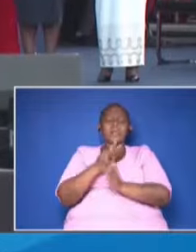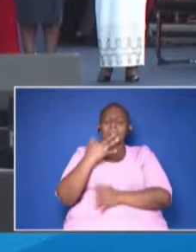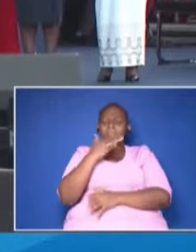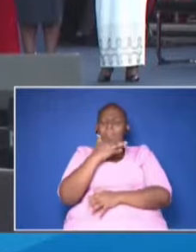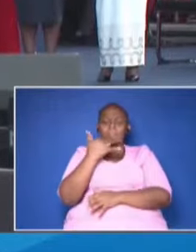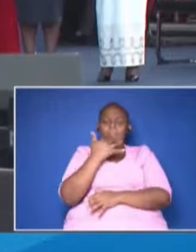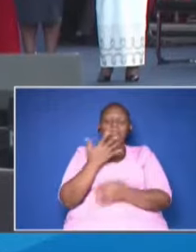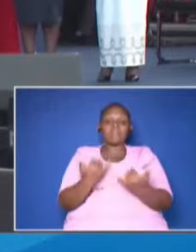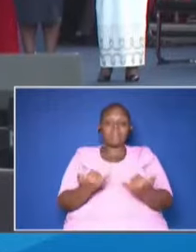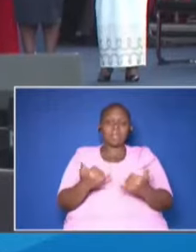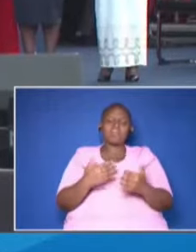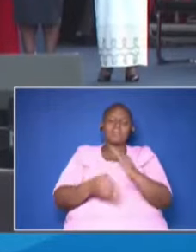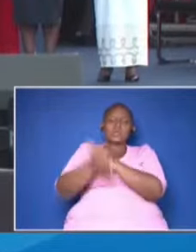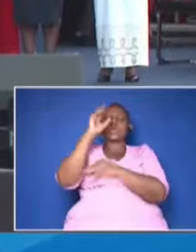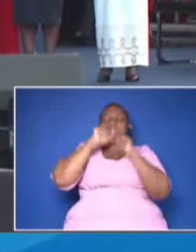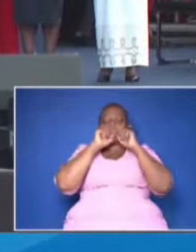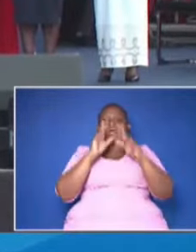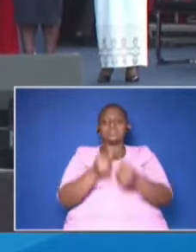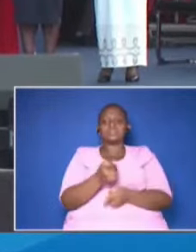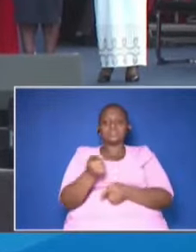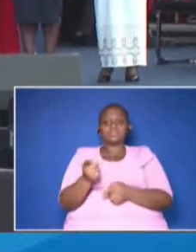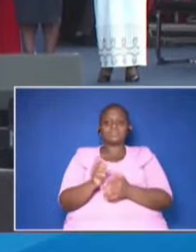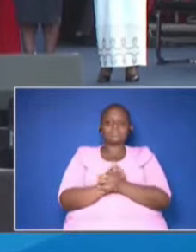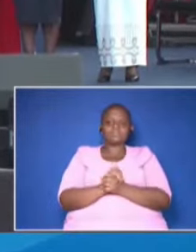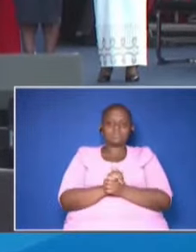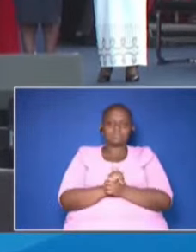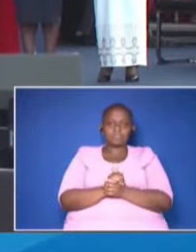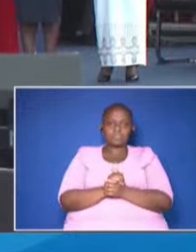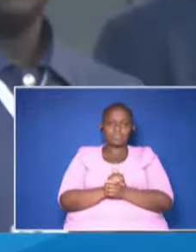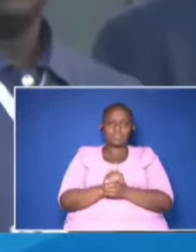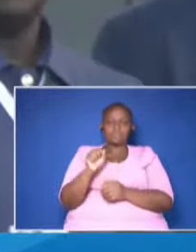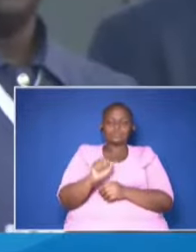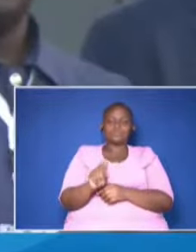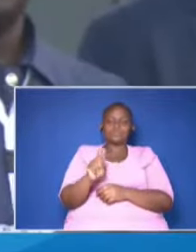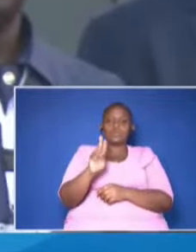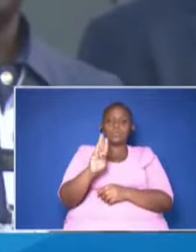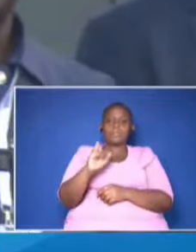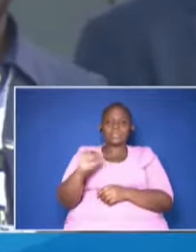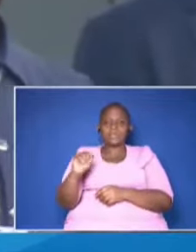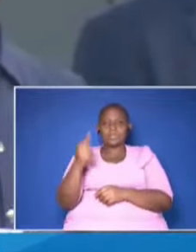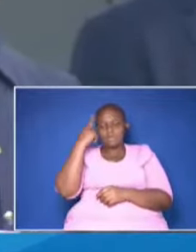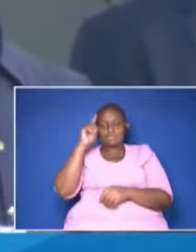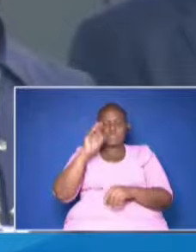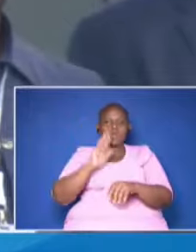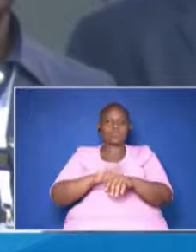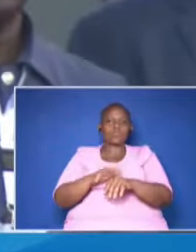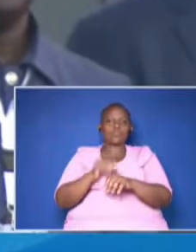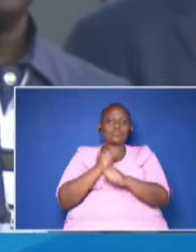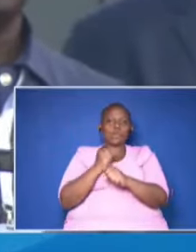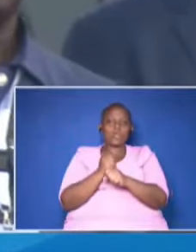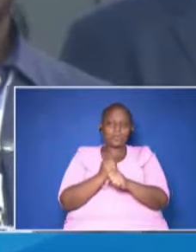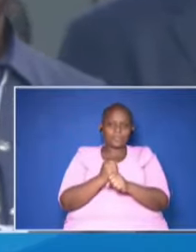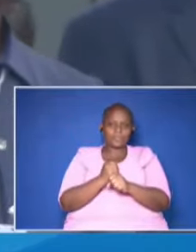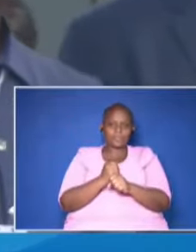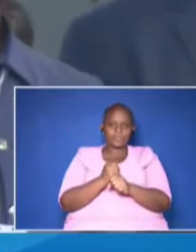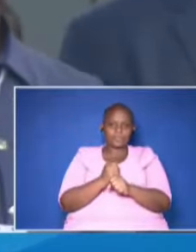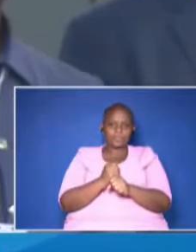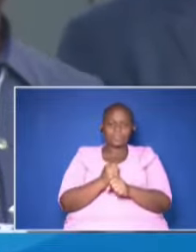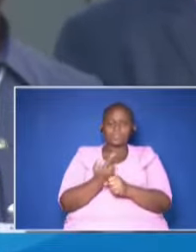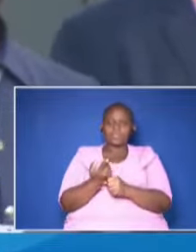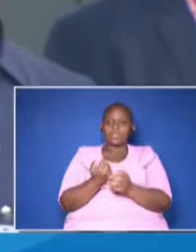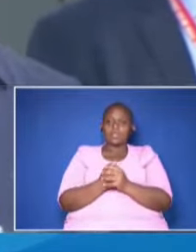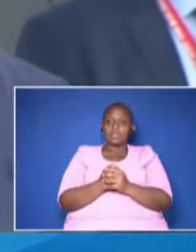now God bless you apost for the good work you did he is